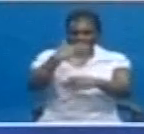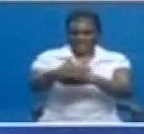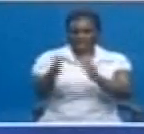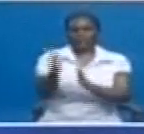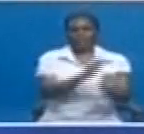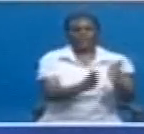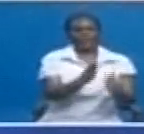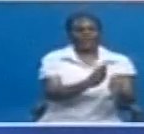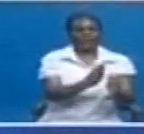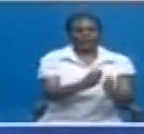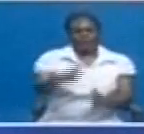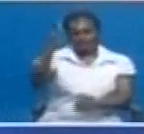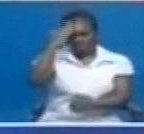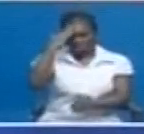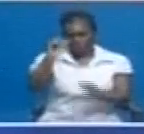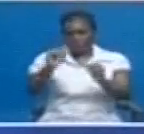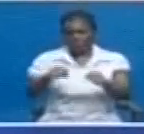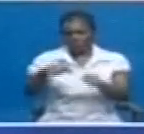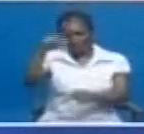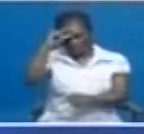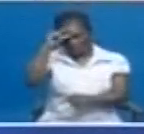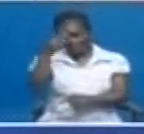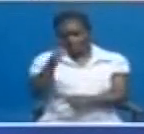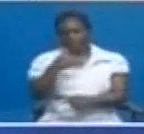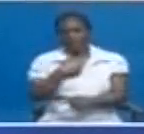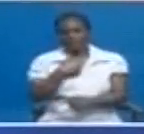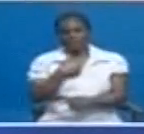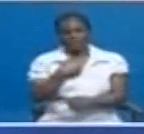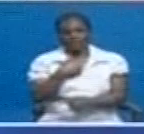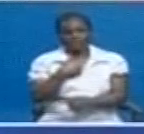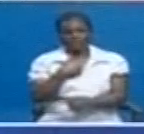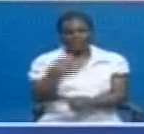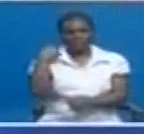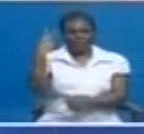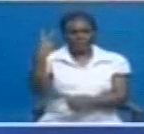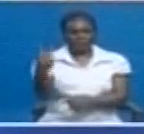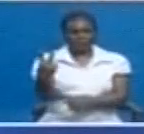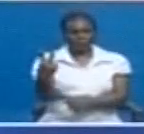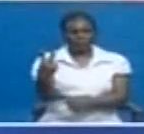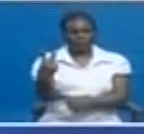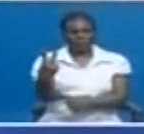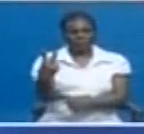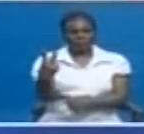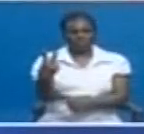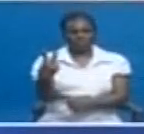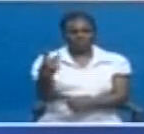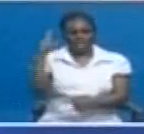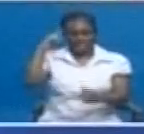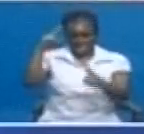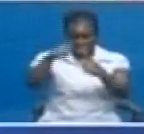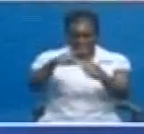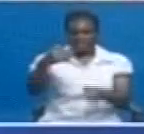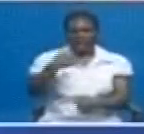one, we know they're coming at us harder than last season. Number two, it's a target we have